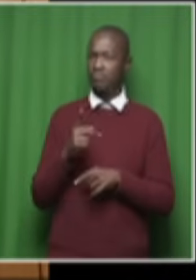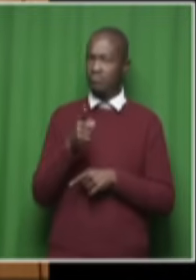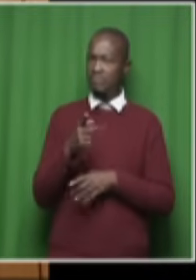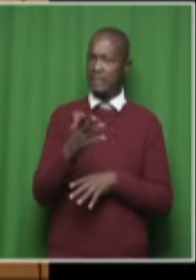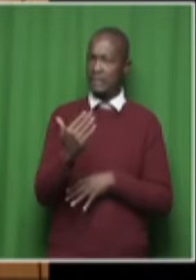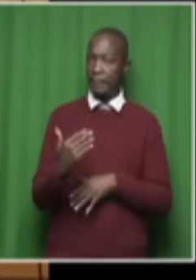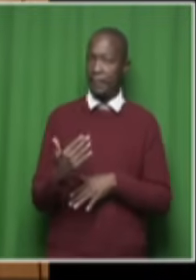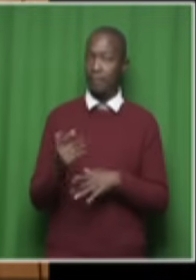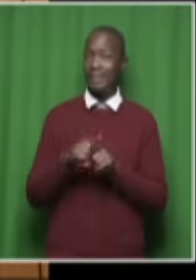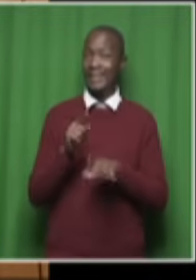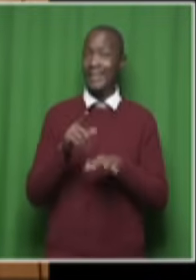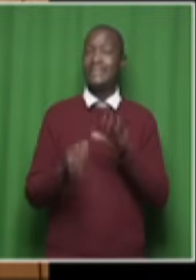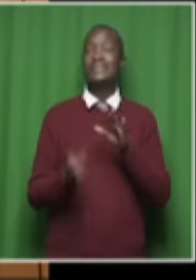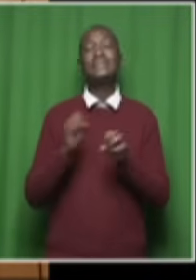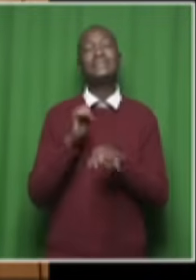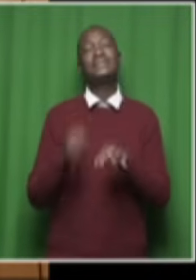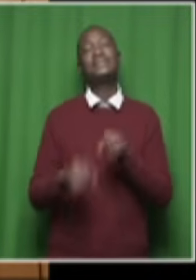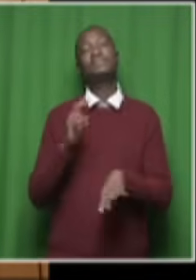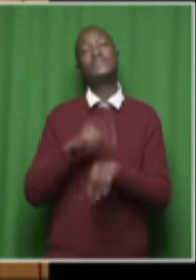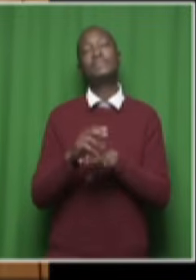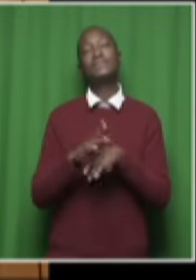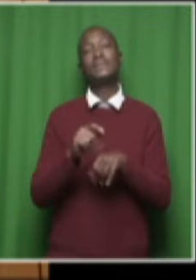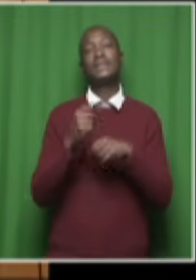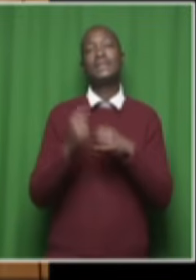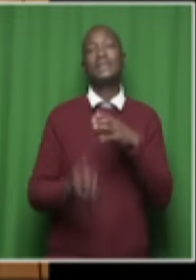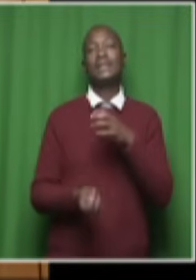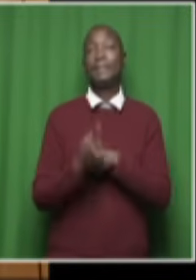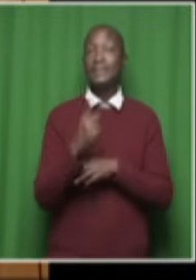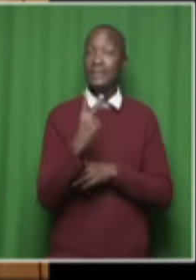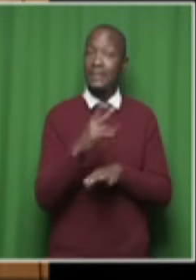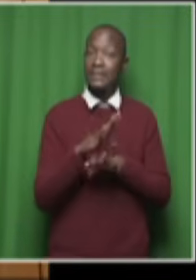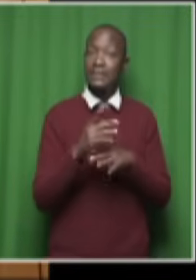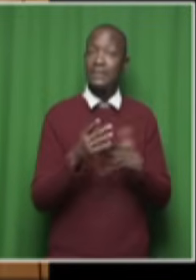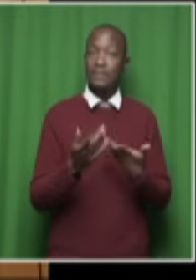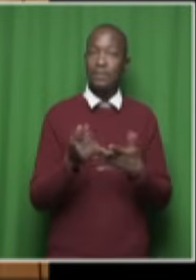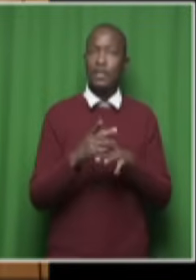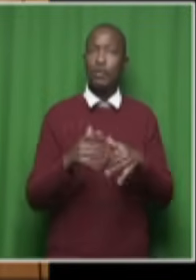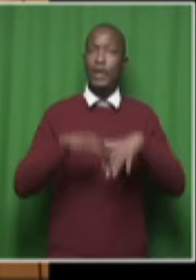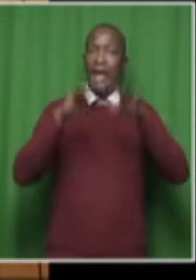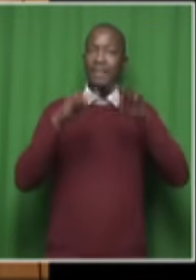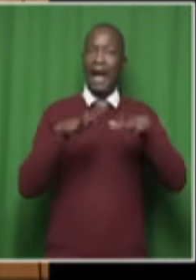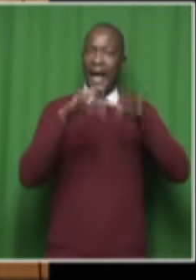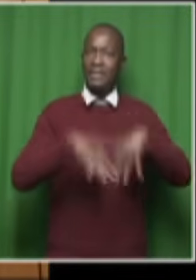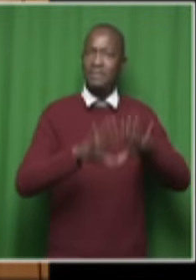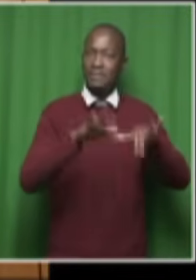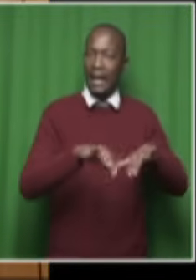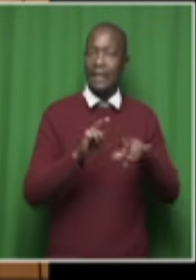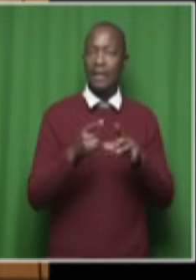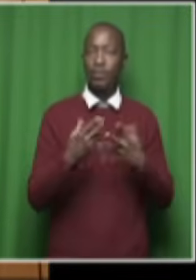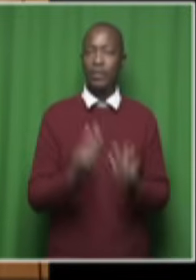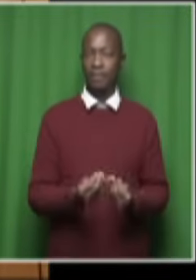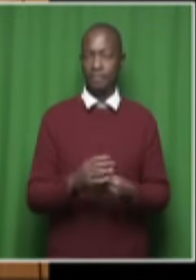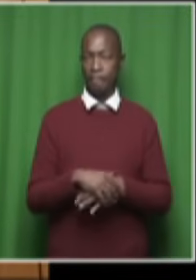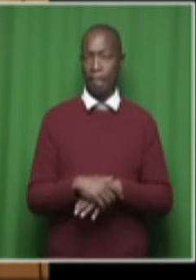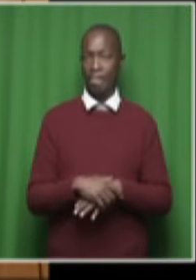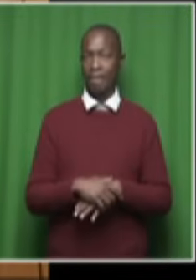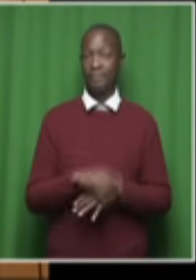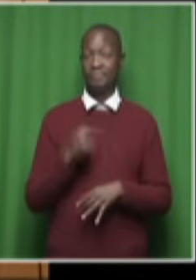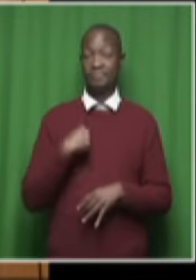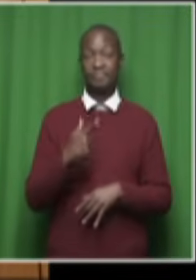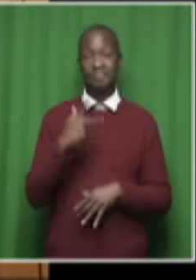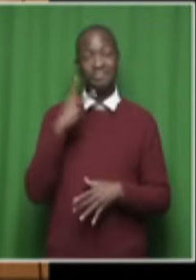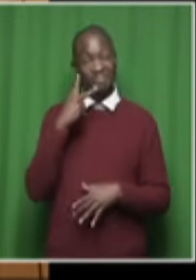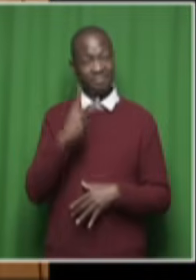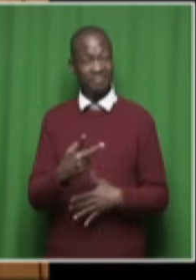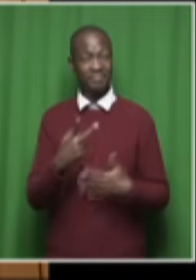that these systems move past the Cape and we have a high tide like we had back then. So in my view, that